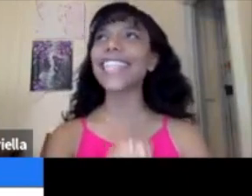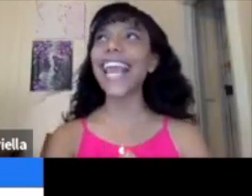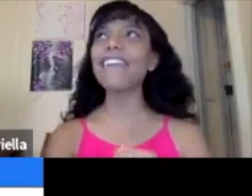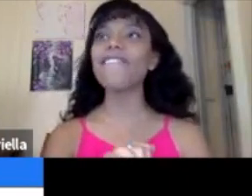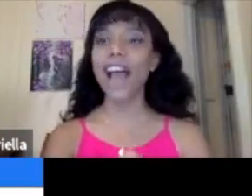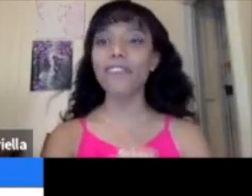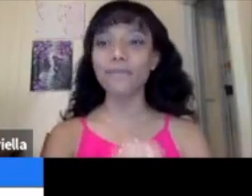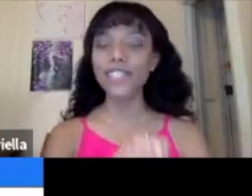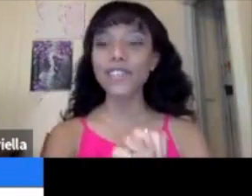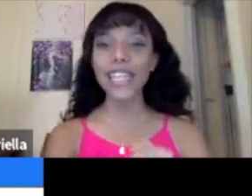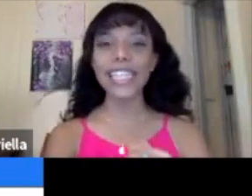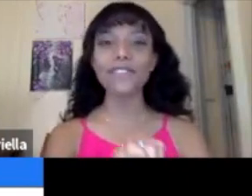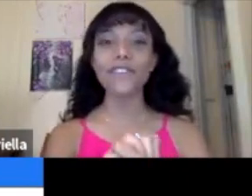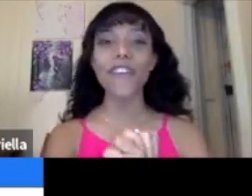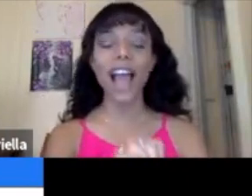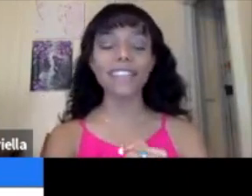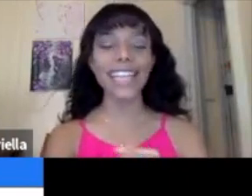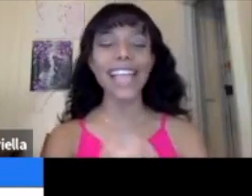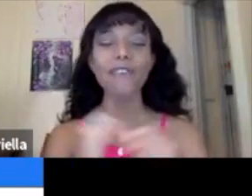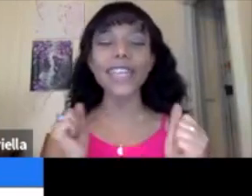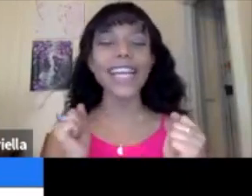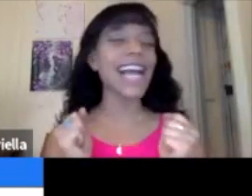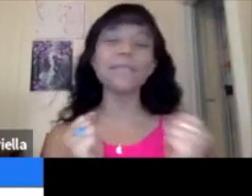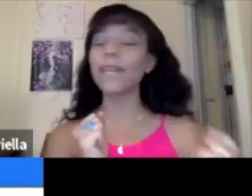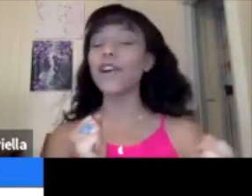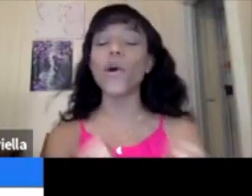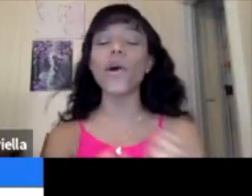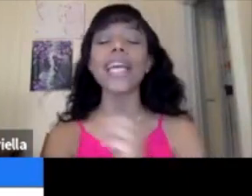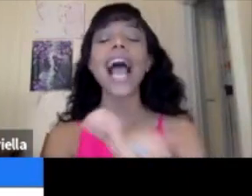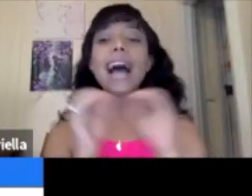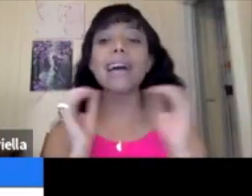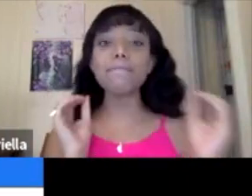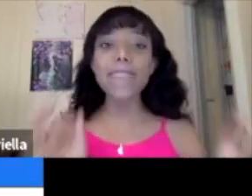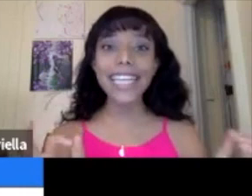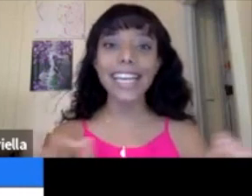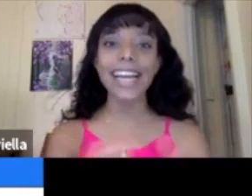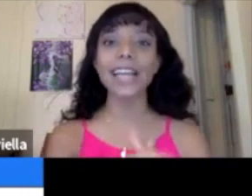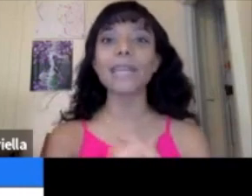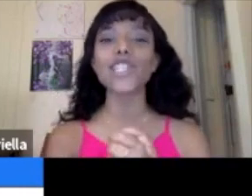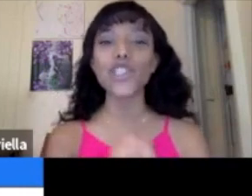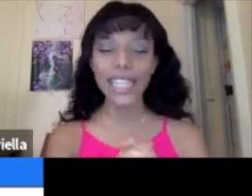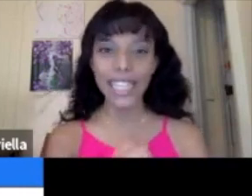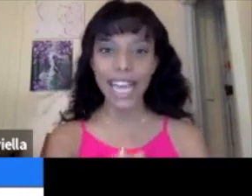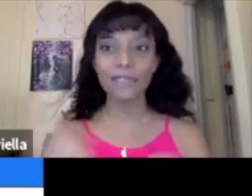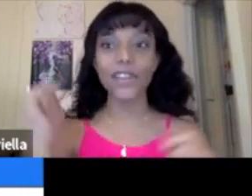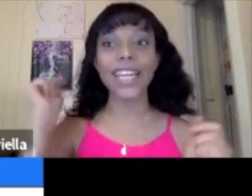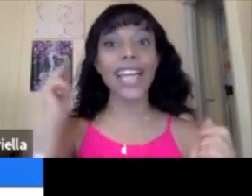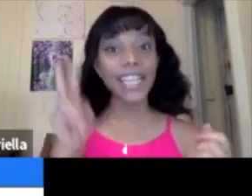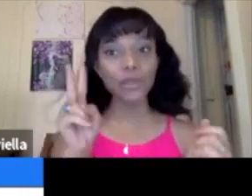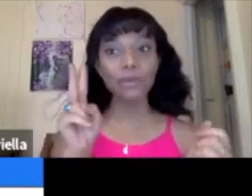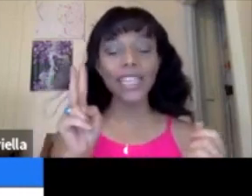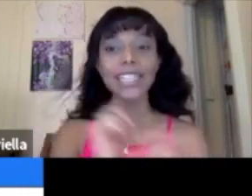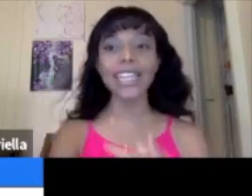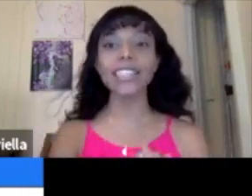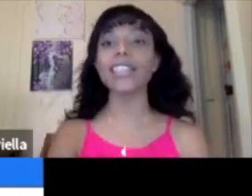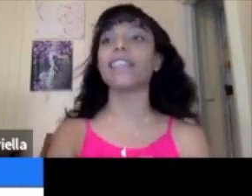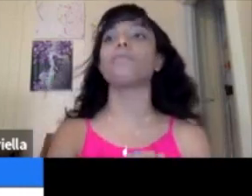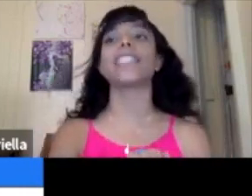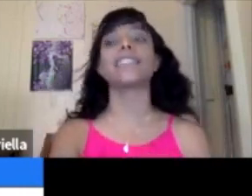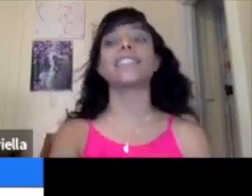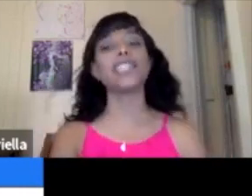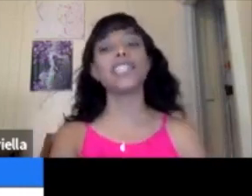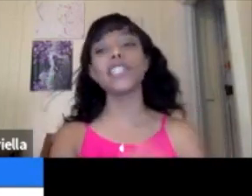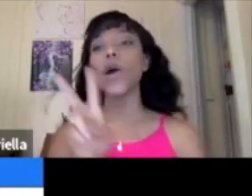It's day 5. We've been doing this for 5 days. Everything has been going amazing. And I am so excited for the next 2 presentations